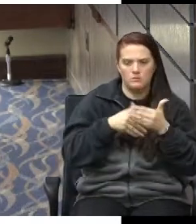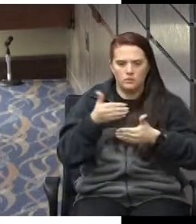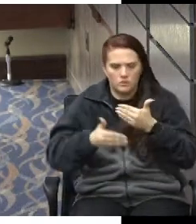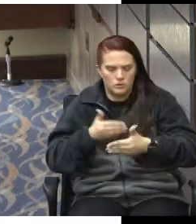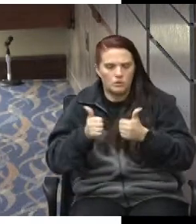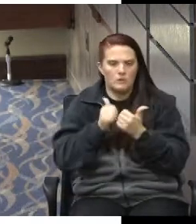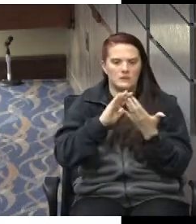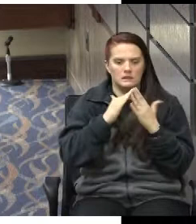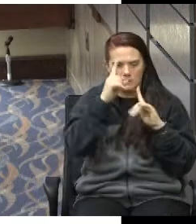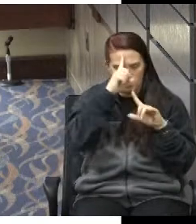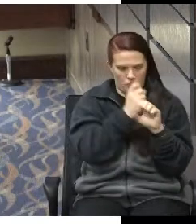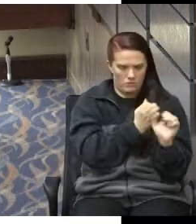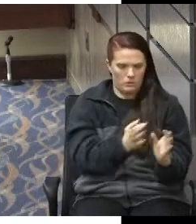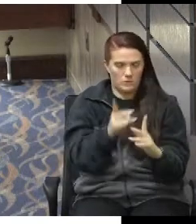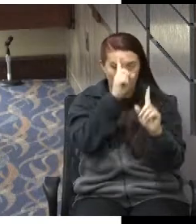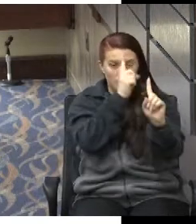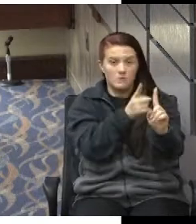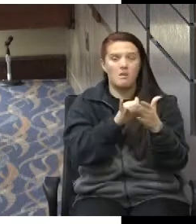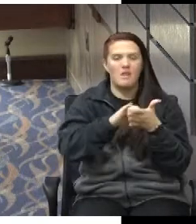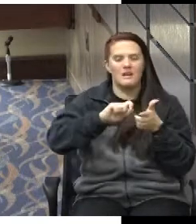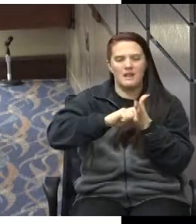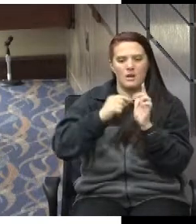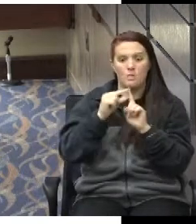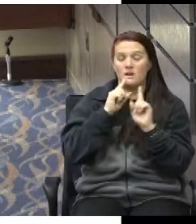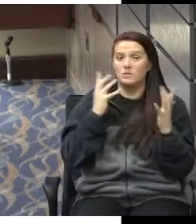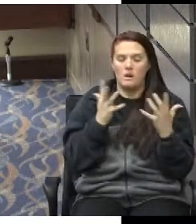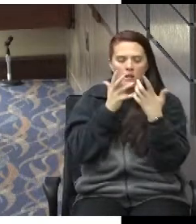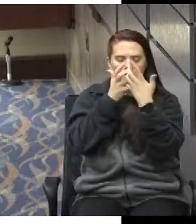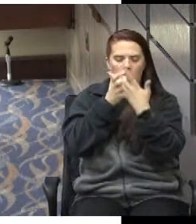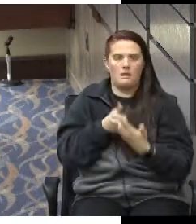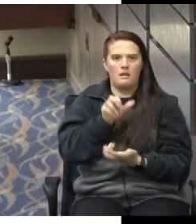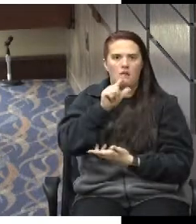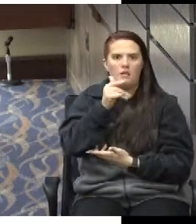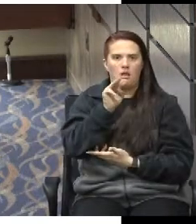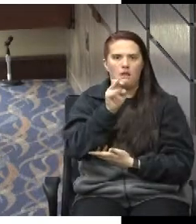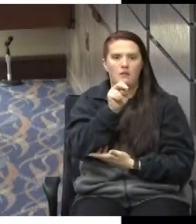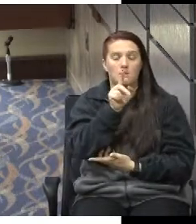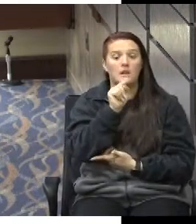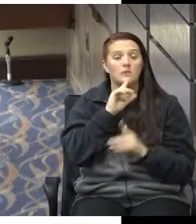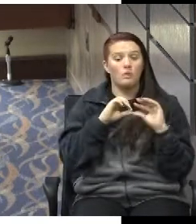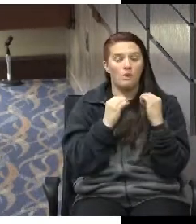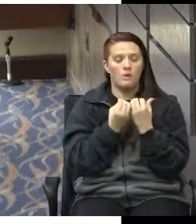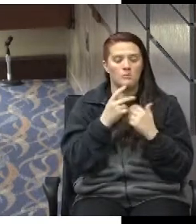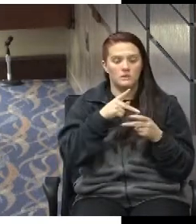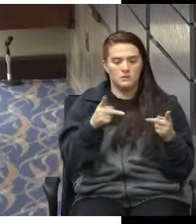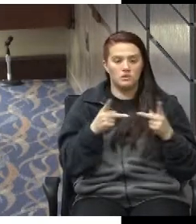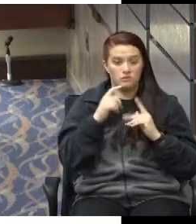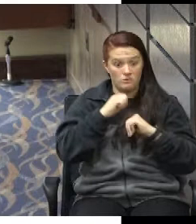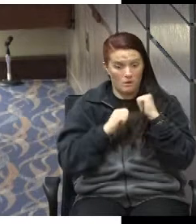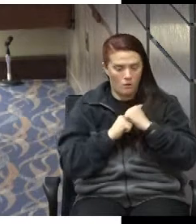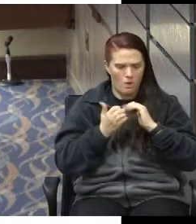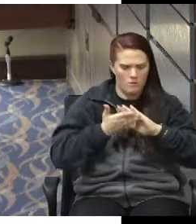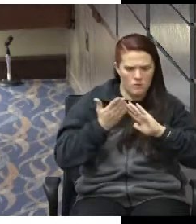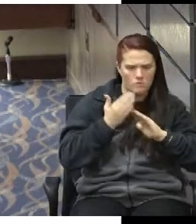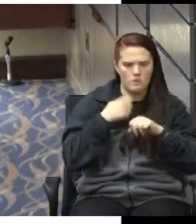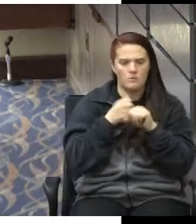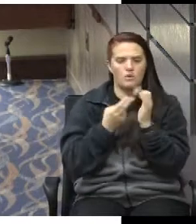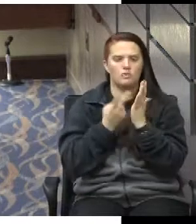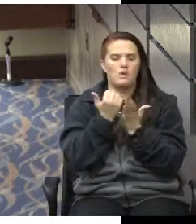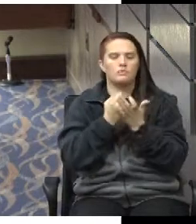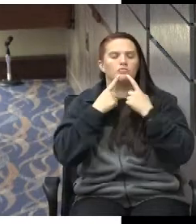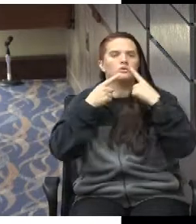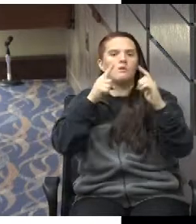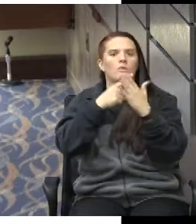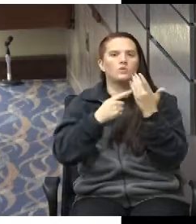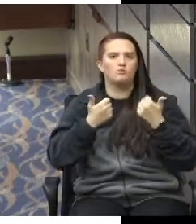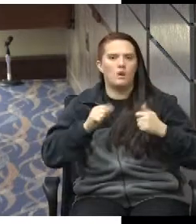city's strategic objectives. That key word there is alignment. Is the organization positioned structurally and operationally to make sure and help you achieve what you're